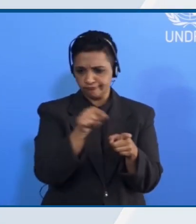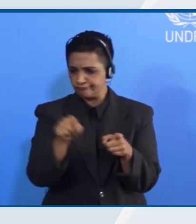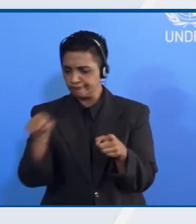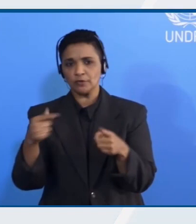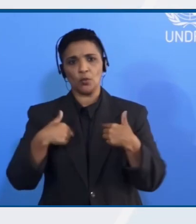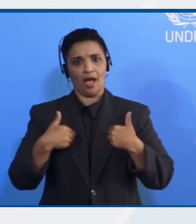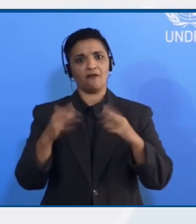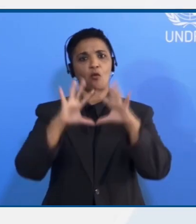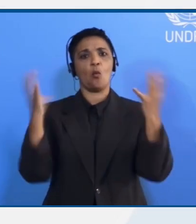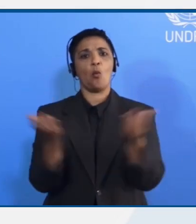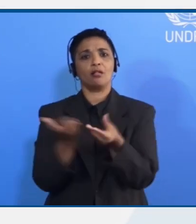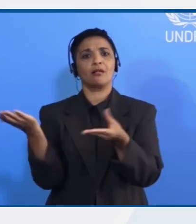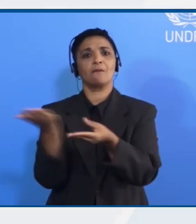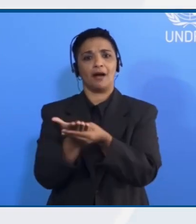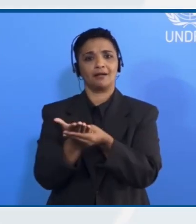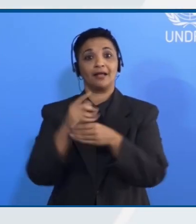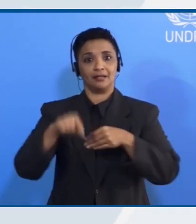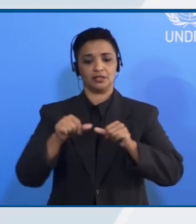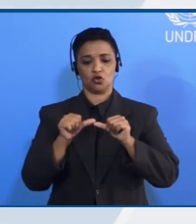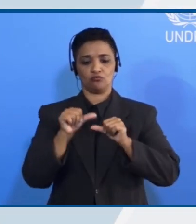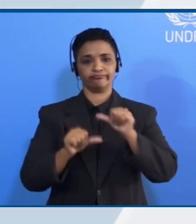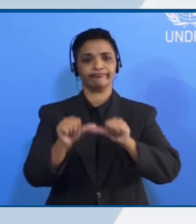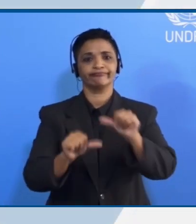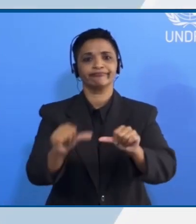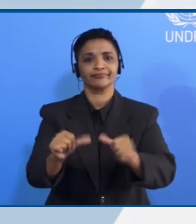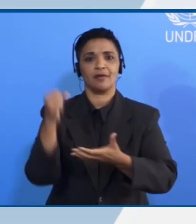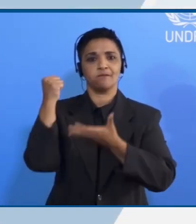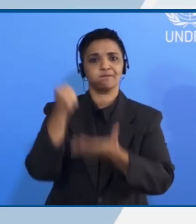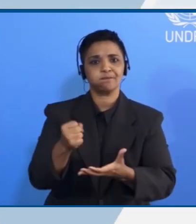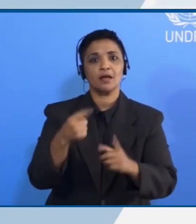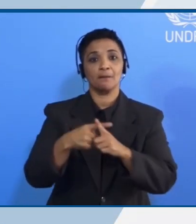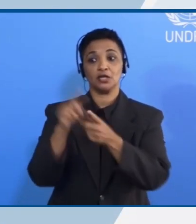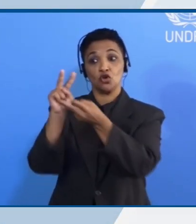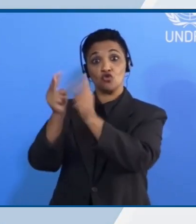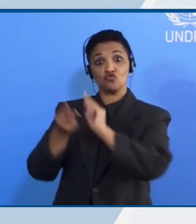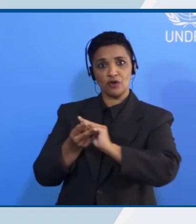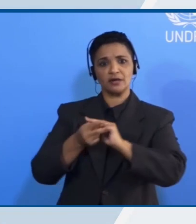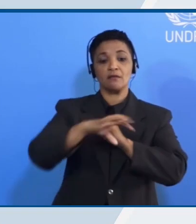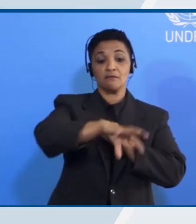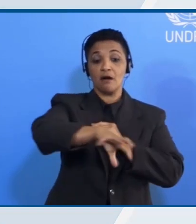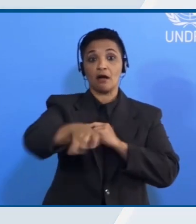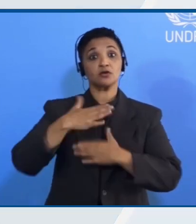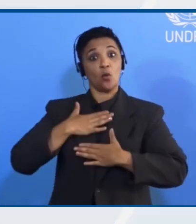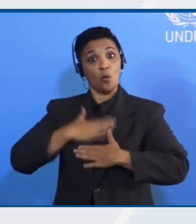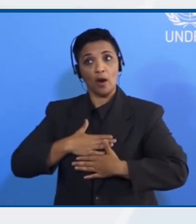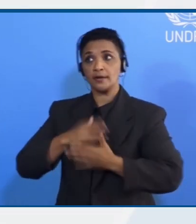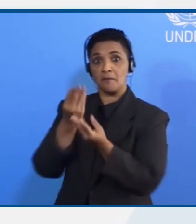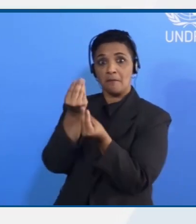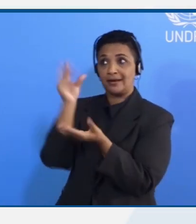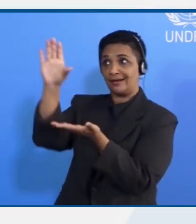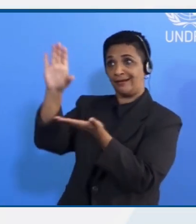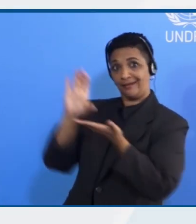Bank Group. It's a sort of contingent financing or line of credit that is availed to countries to be able to